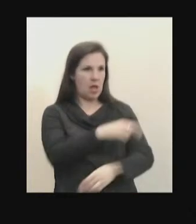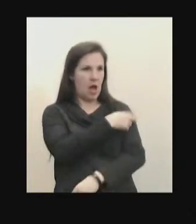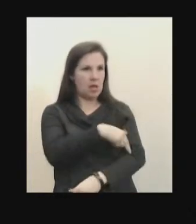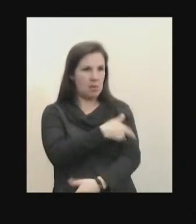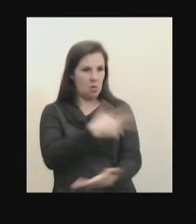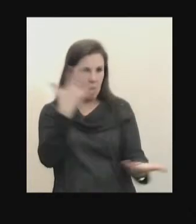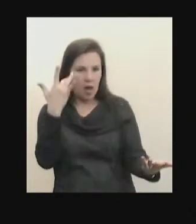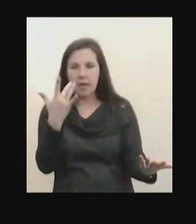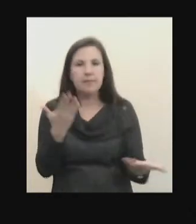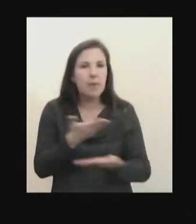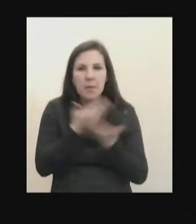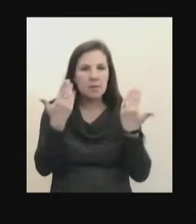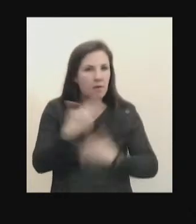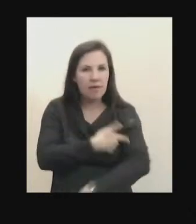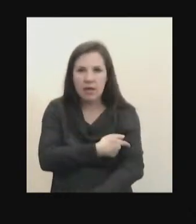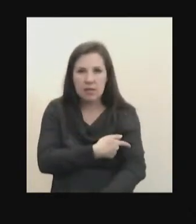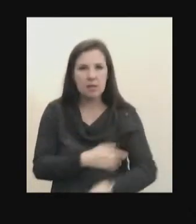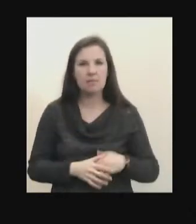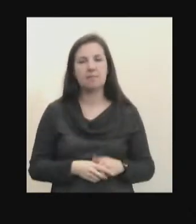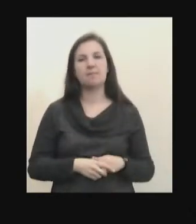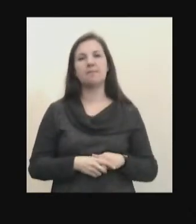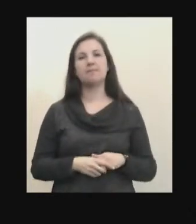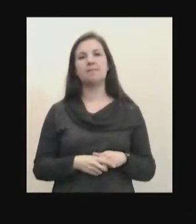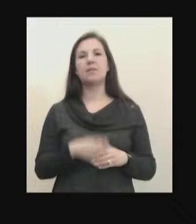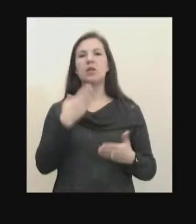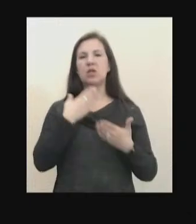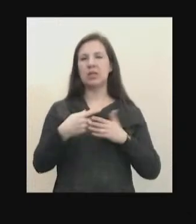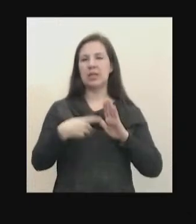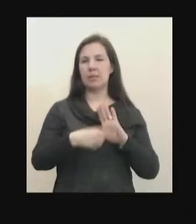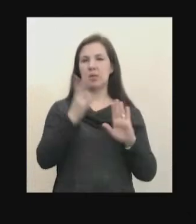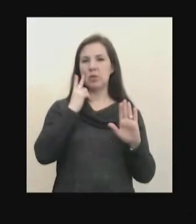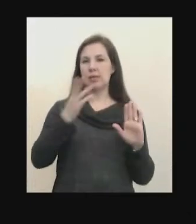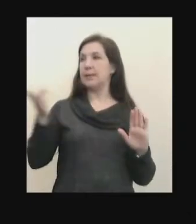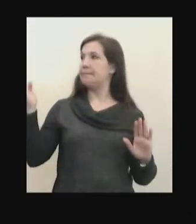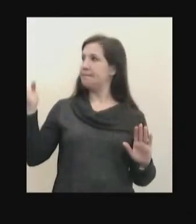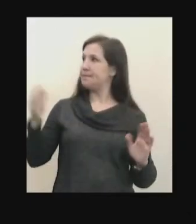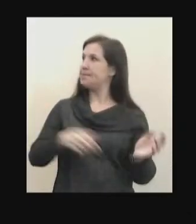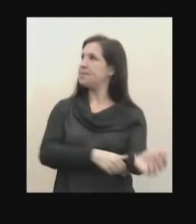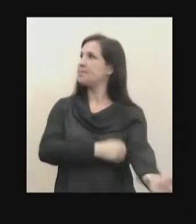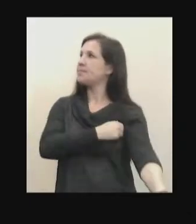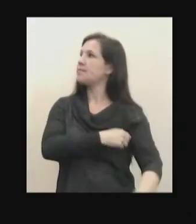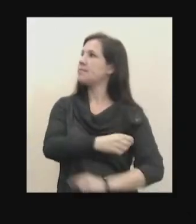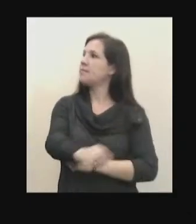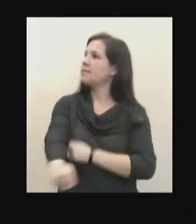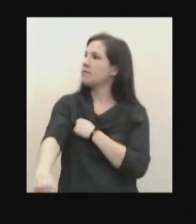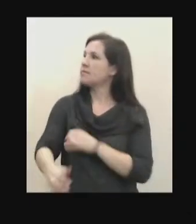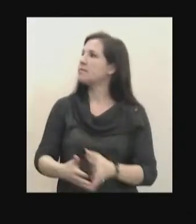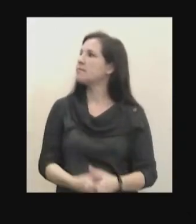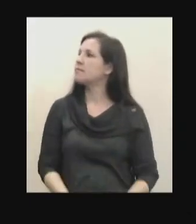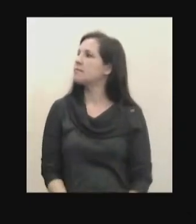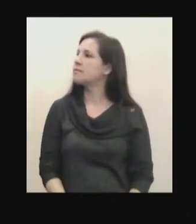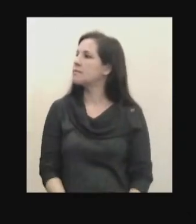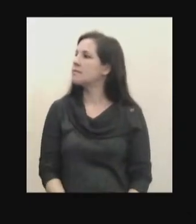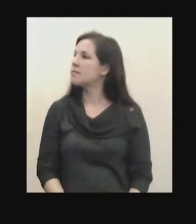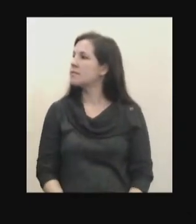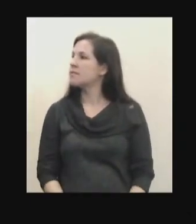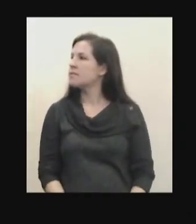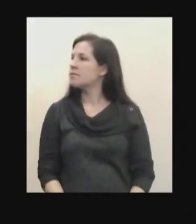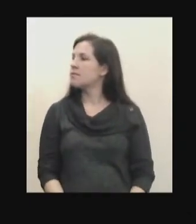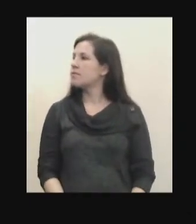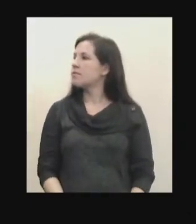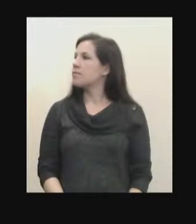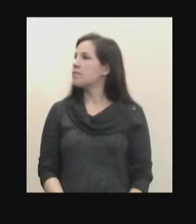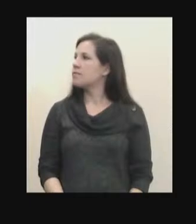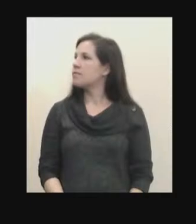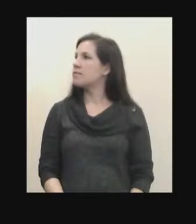vaccinated. And a good example of it is what we see right here. These are, I wanted to do it a different way so people just saw